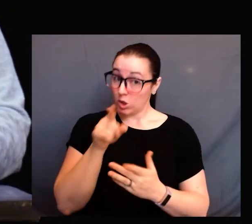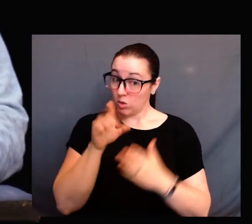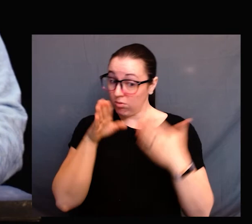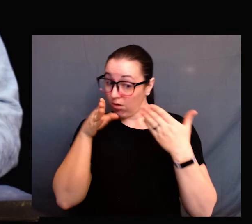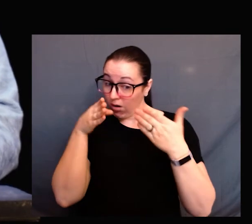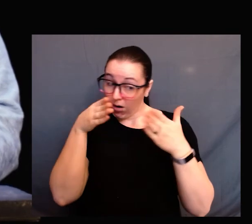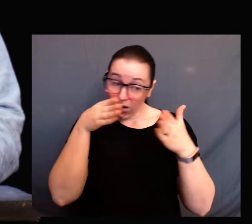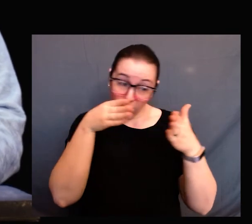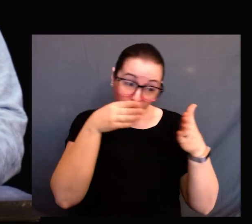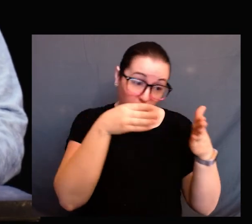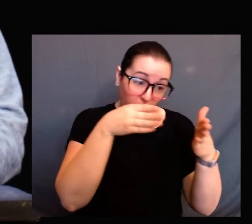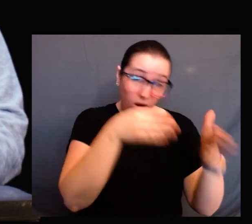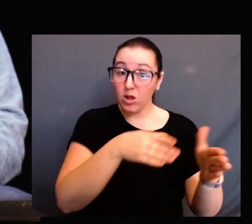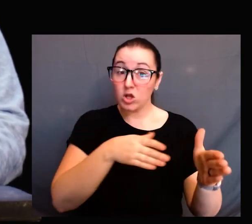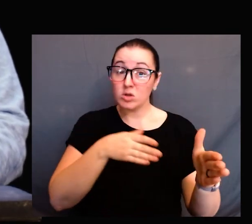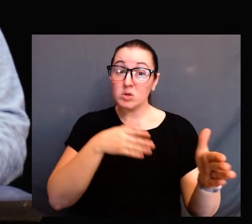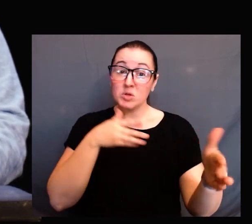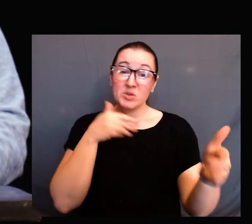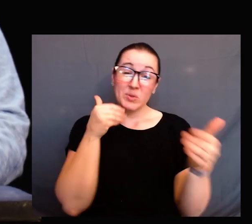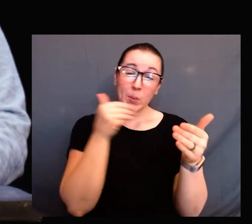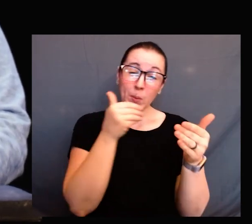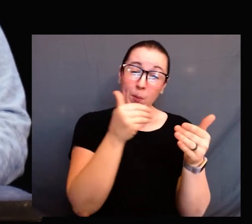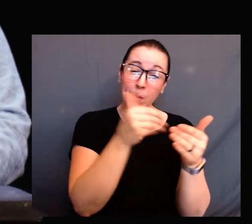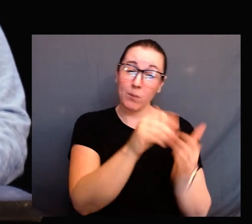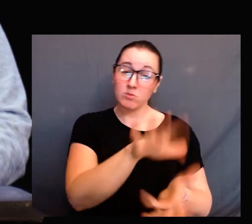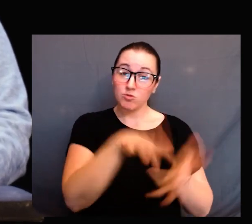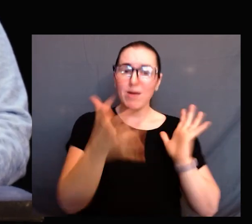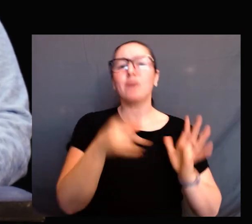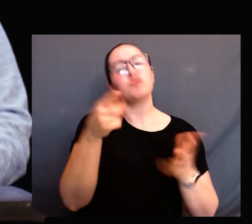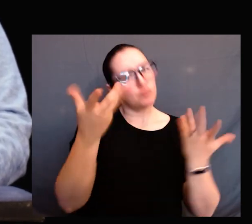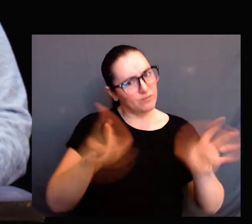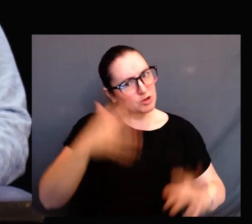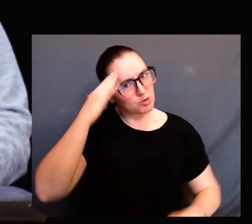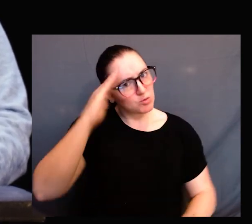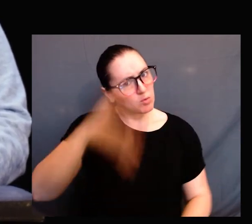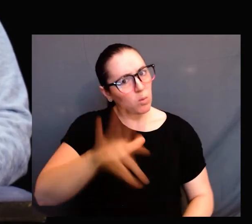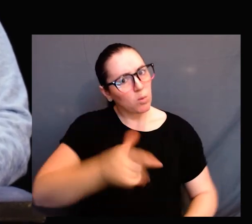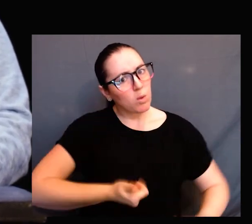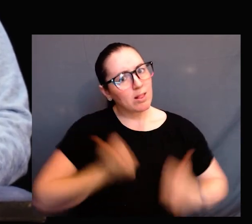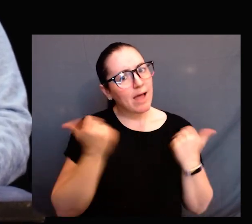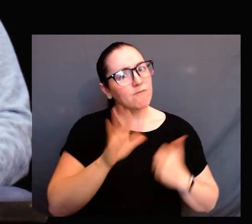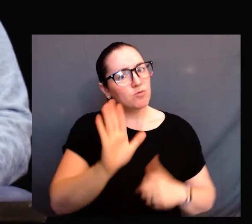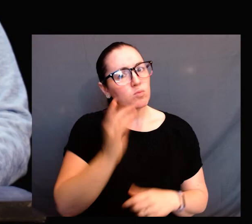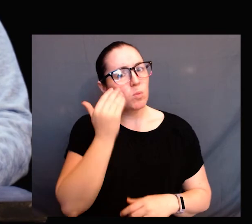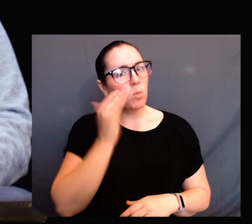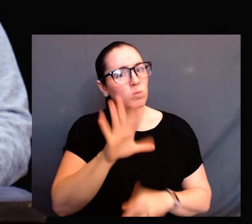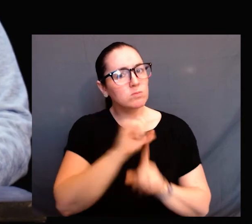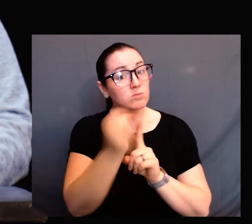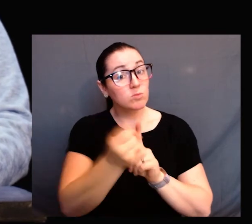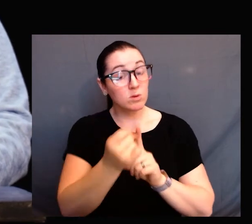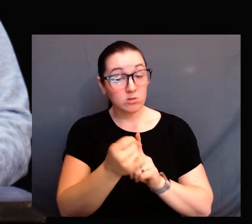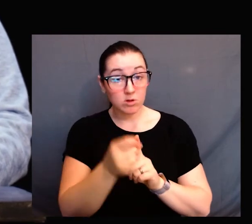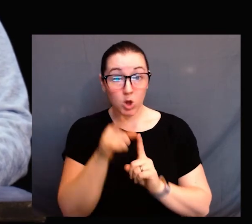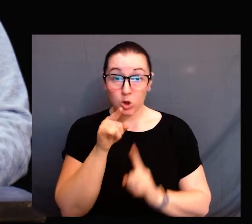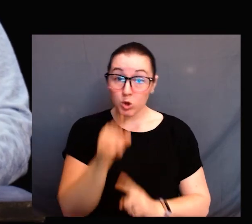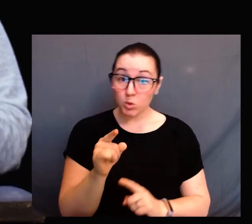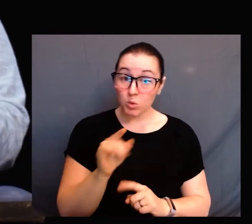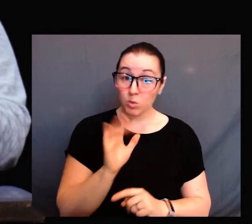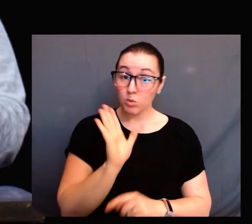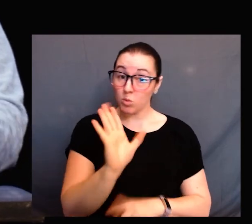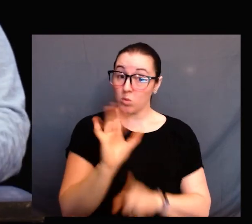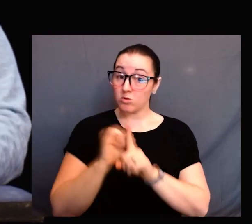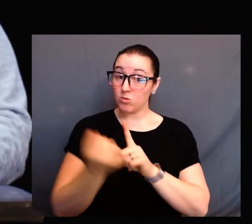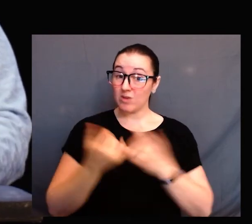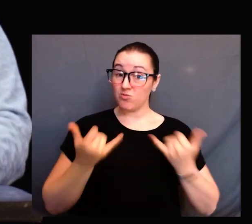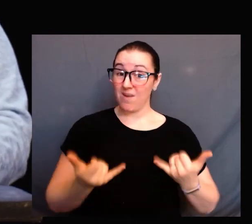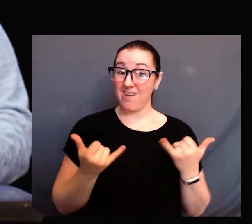are you heading for a crash right now? You know your life. You know where you're at. Are you